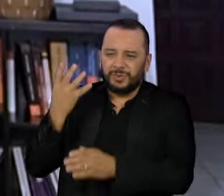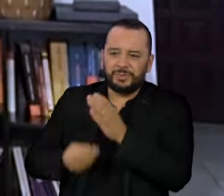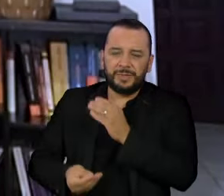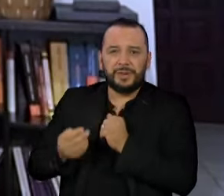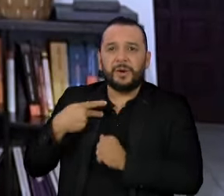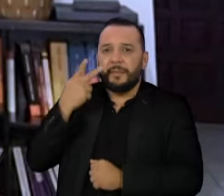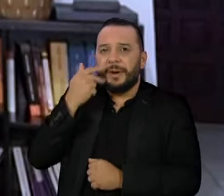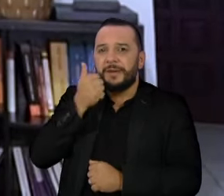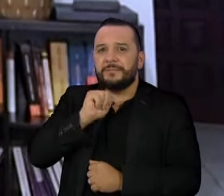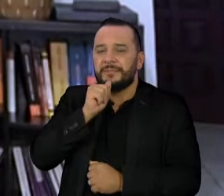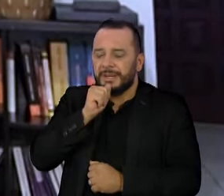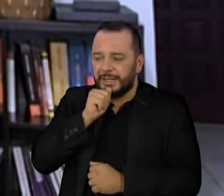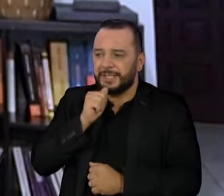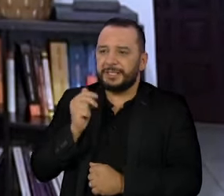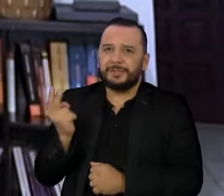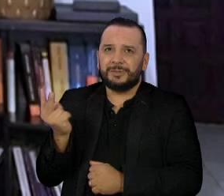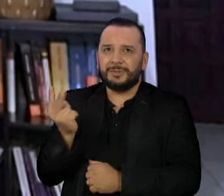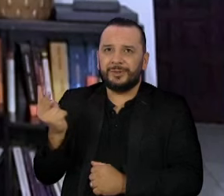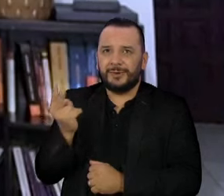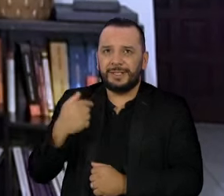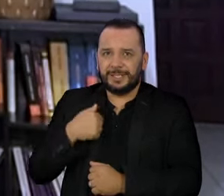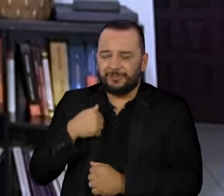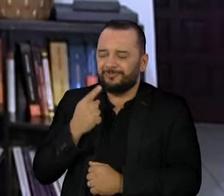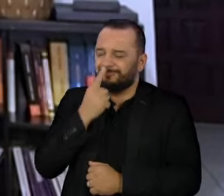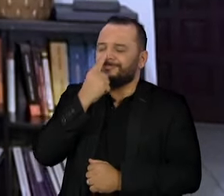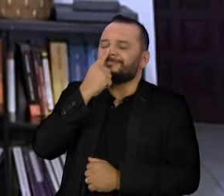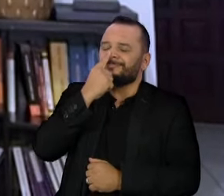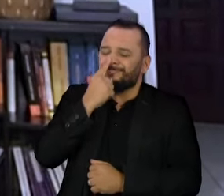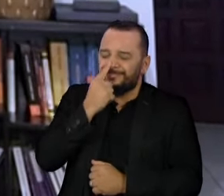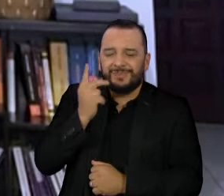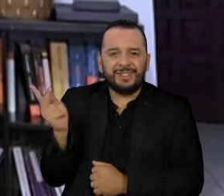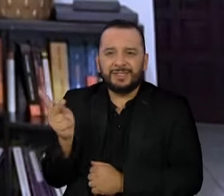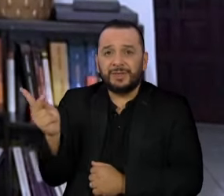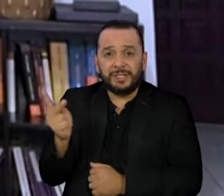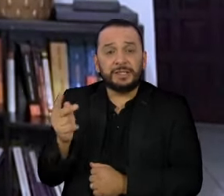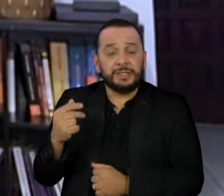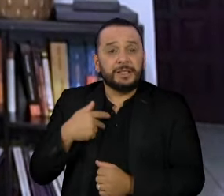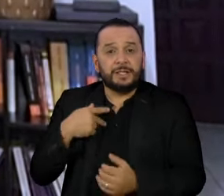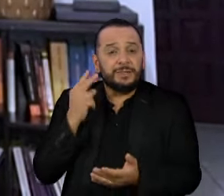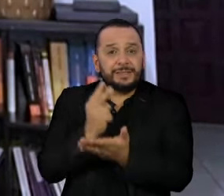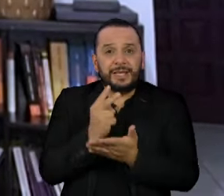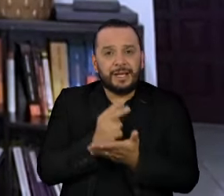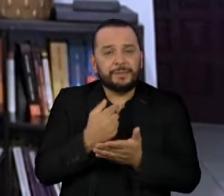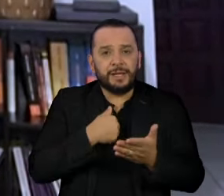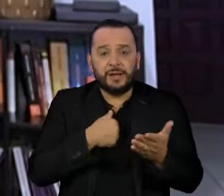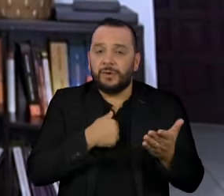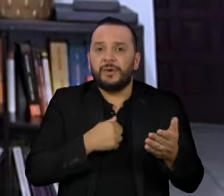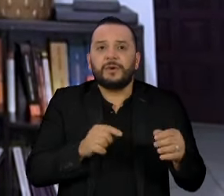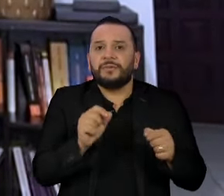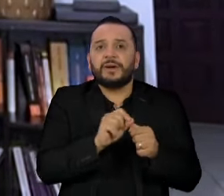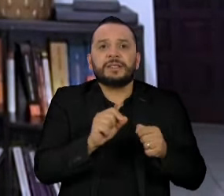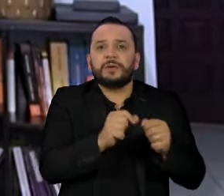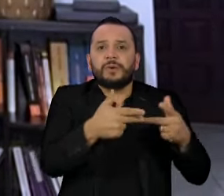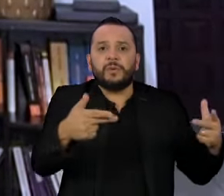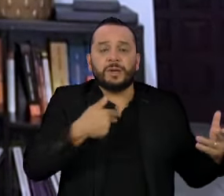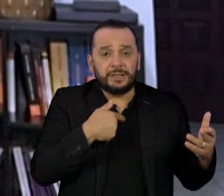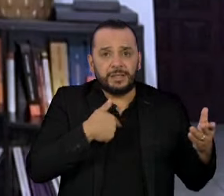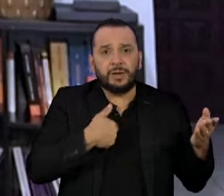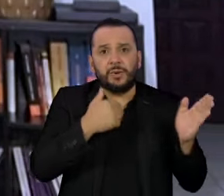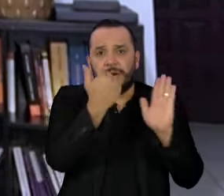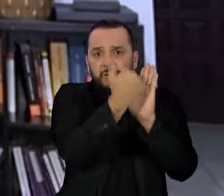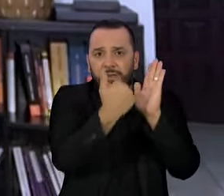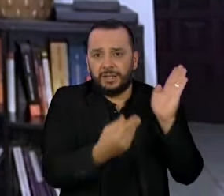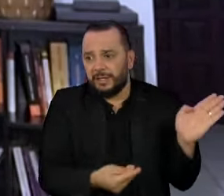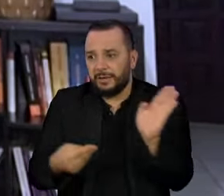you know before doing events i would you know send my father my itinerary if my father were